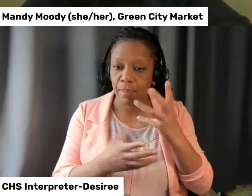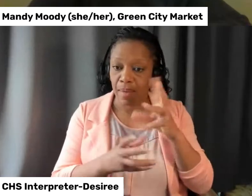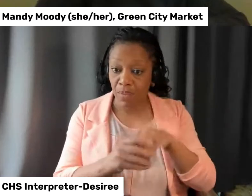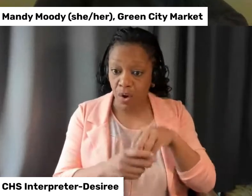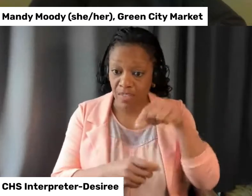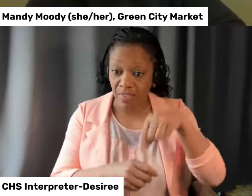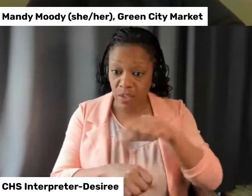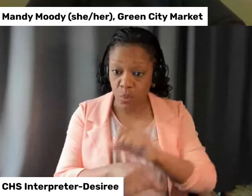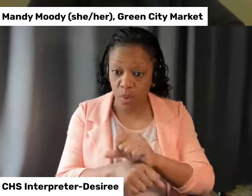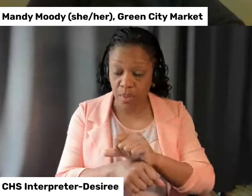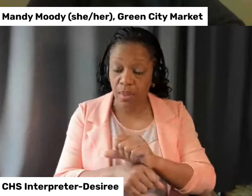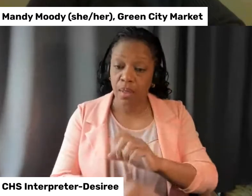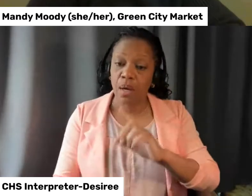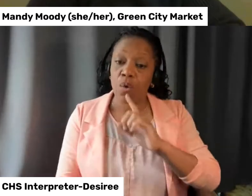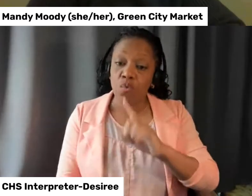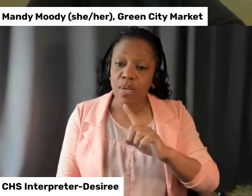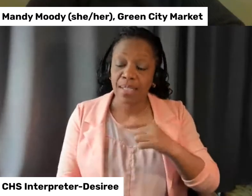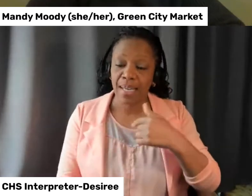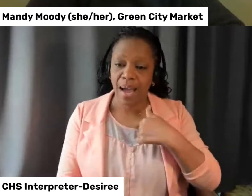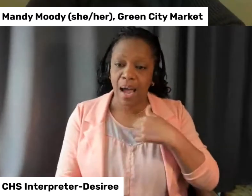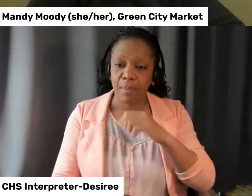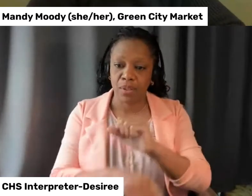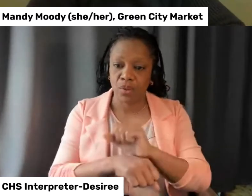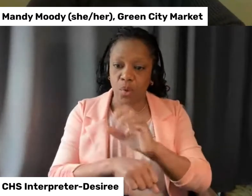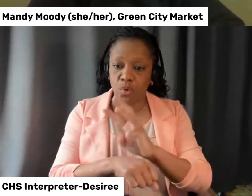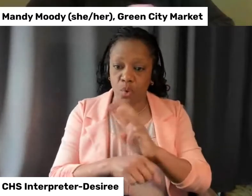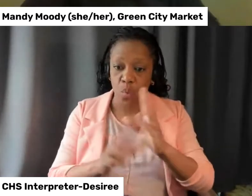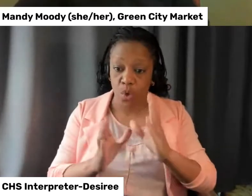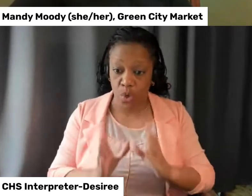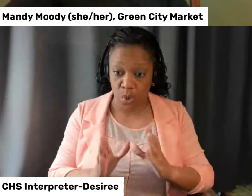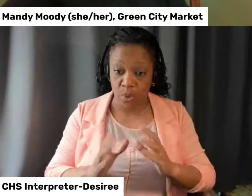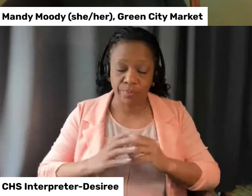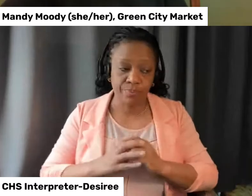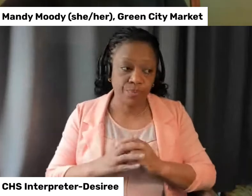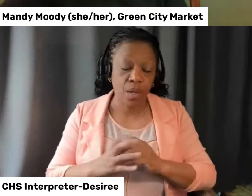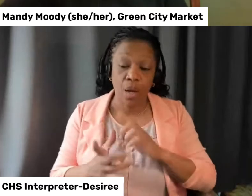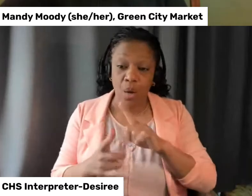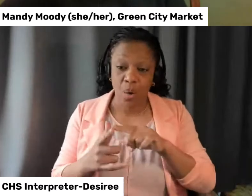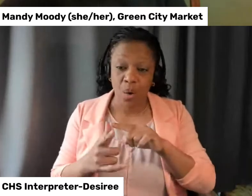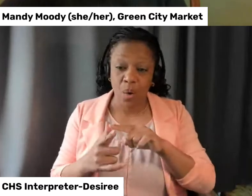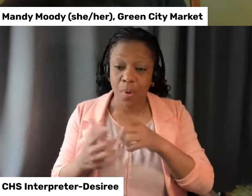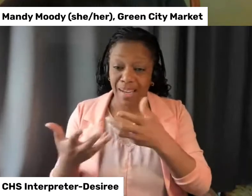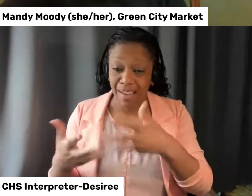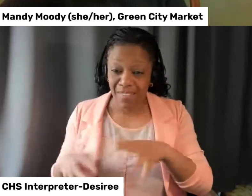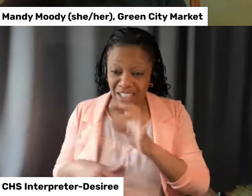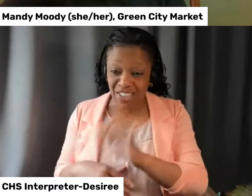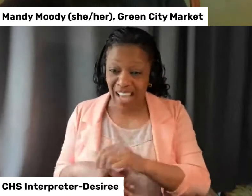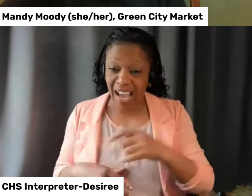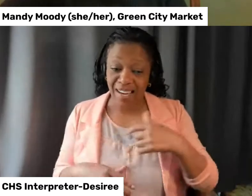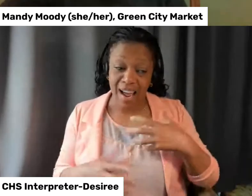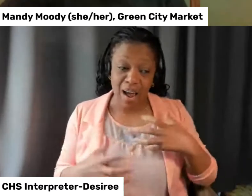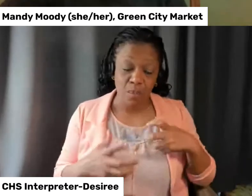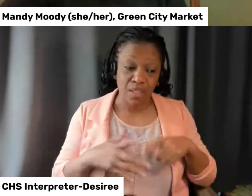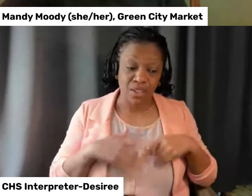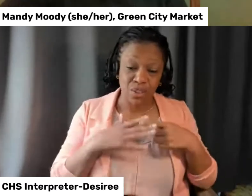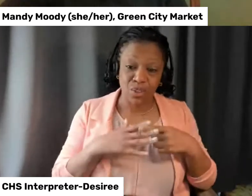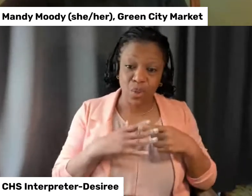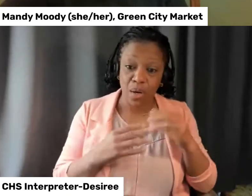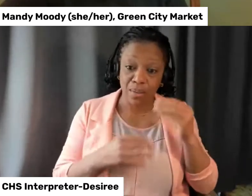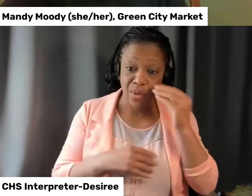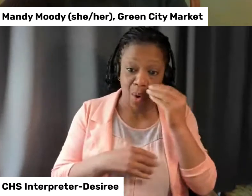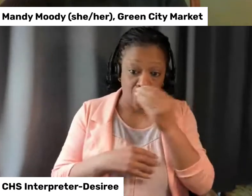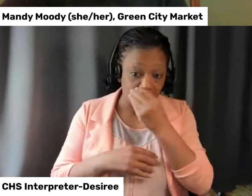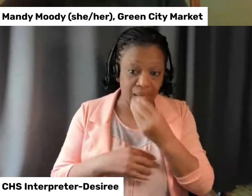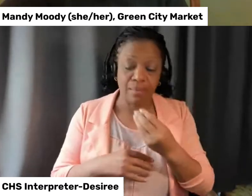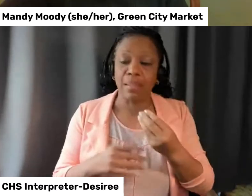career. And when I came out of that, I wanted to do gardening, and I started growing food in my